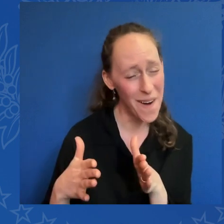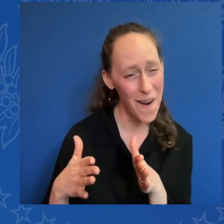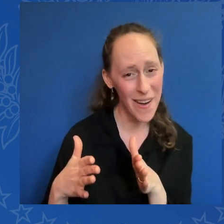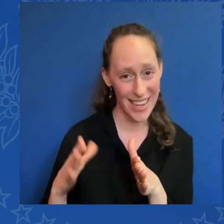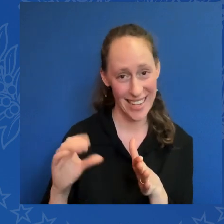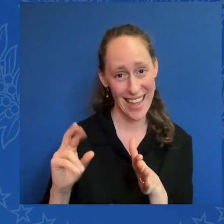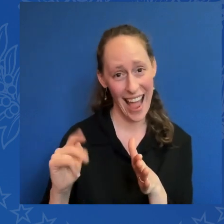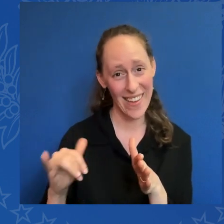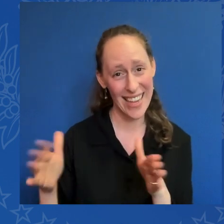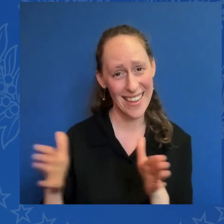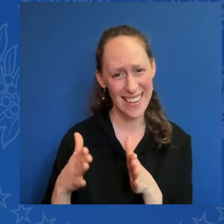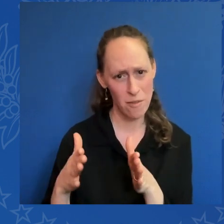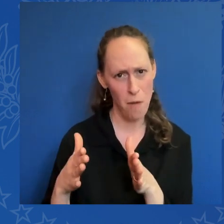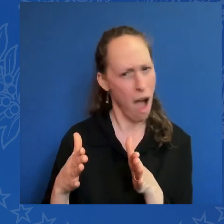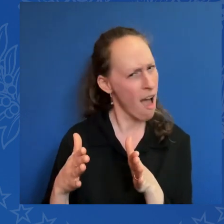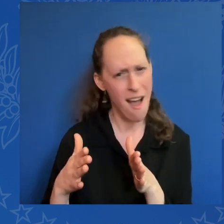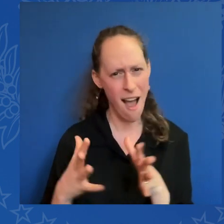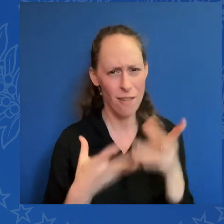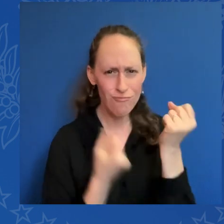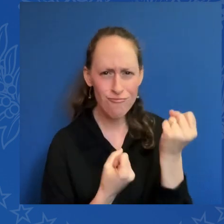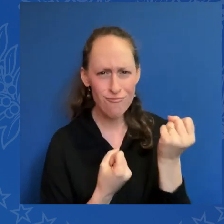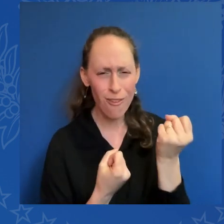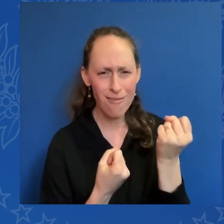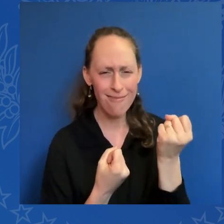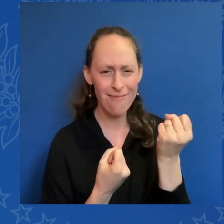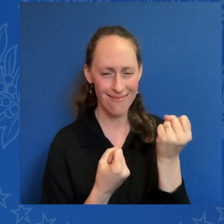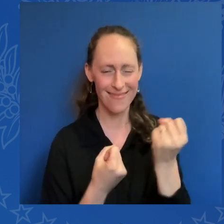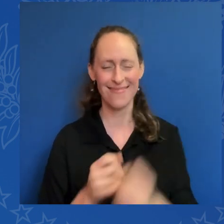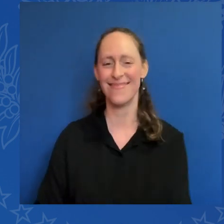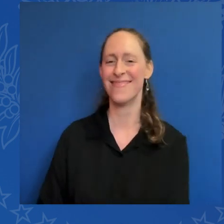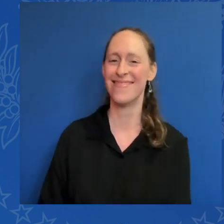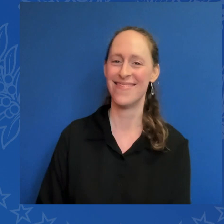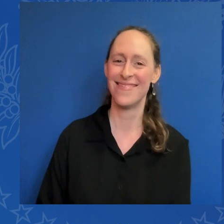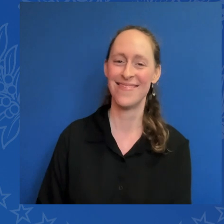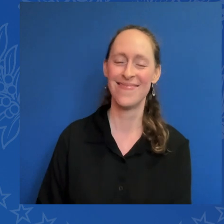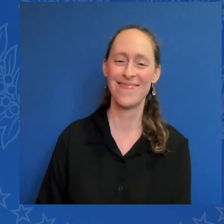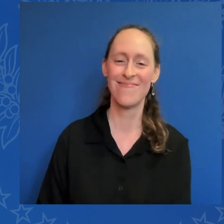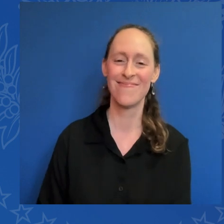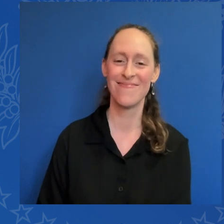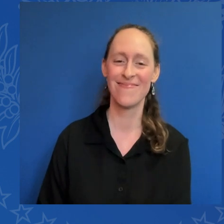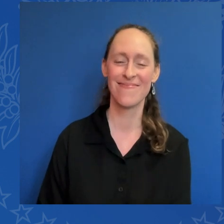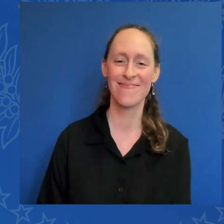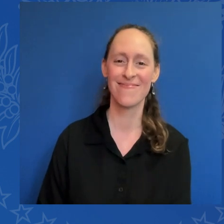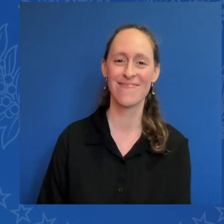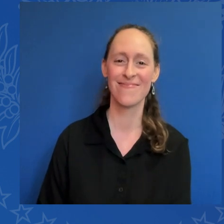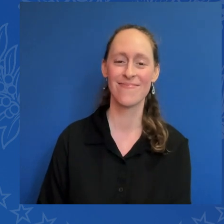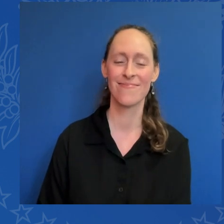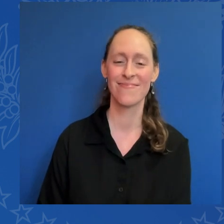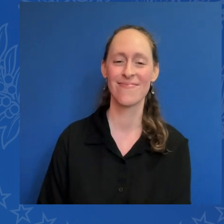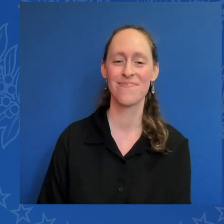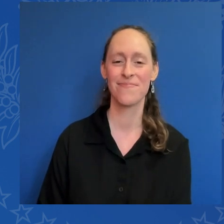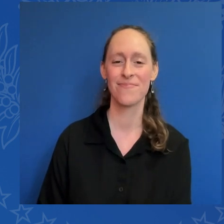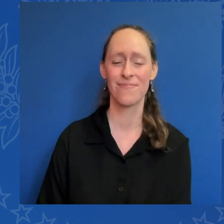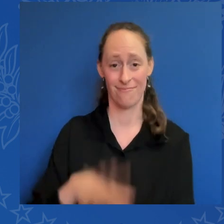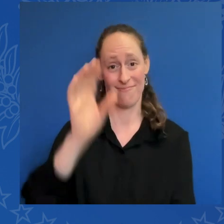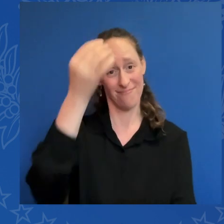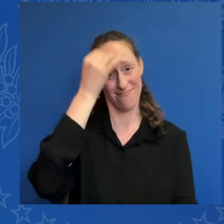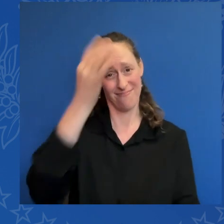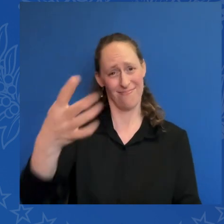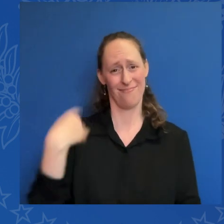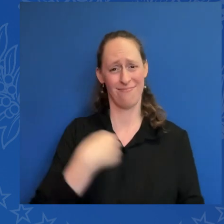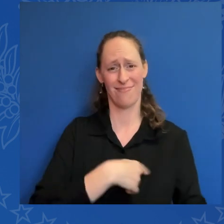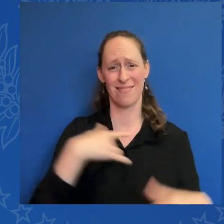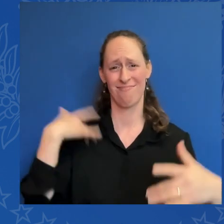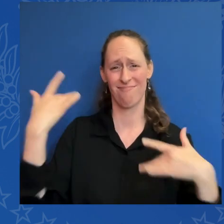recently in the recent sporting fixture. But it is a county that's rich in tradition, history, a county